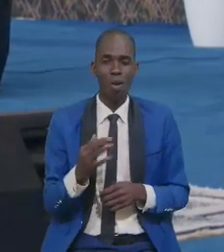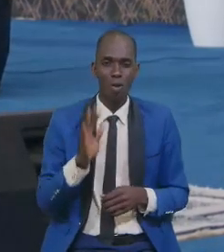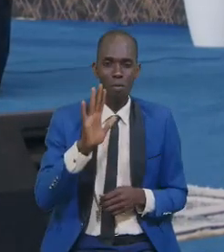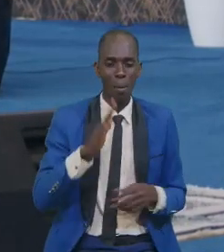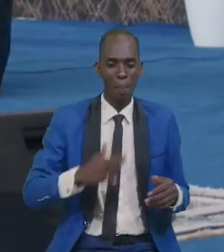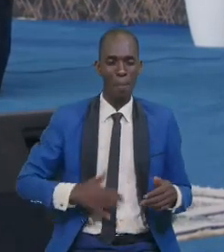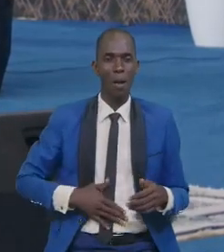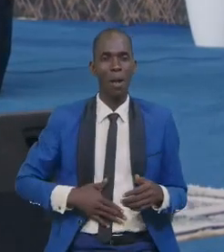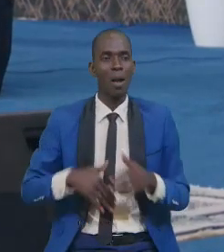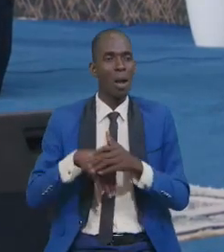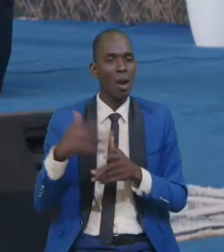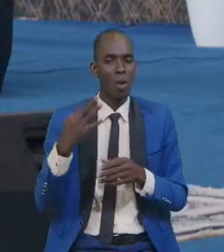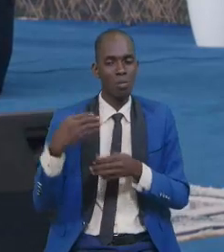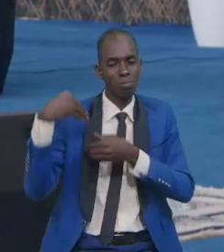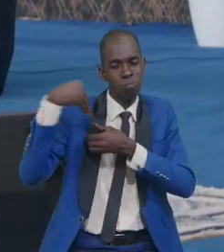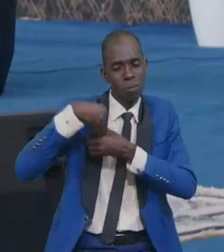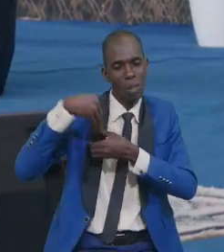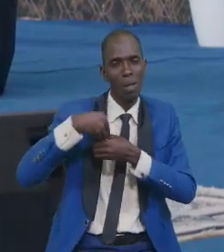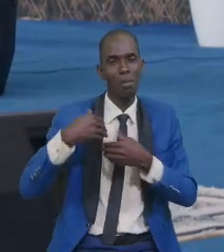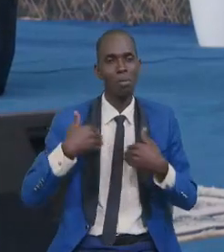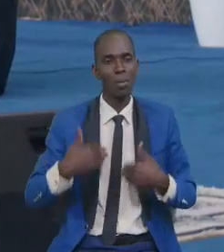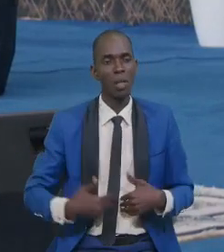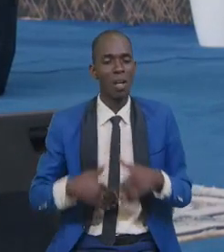his innermost being, out of